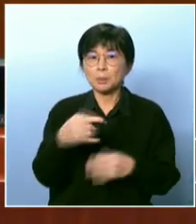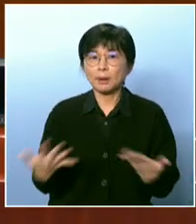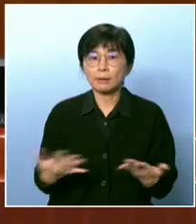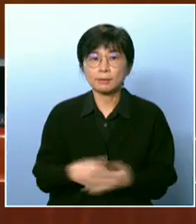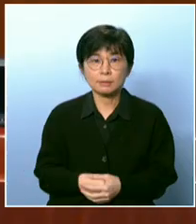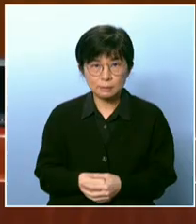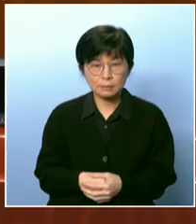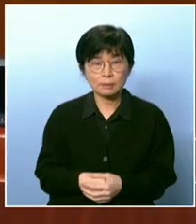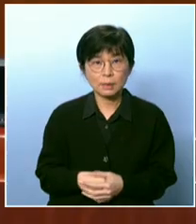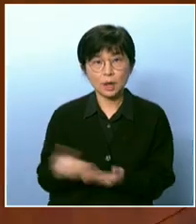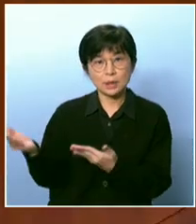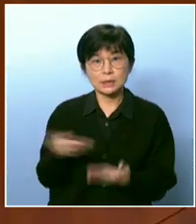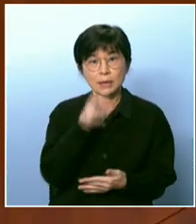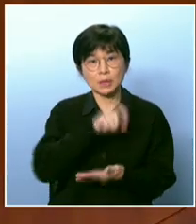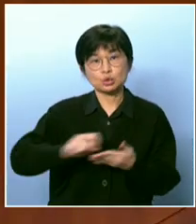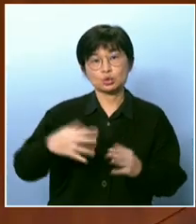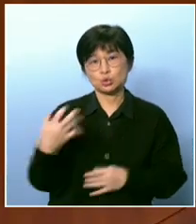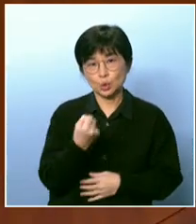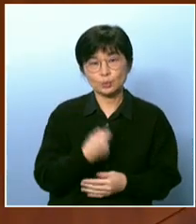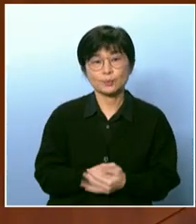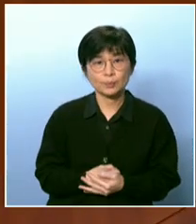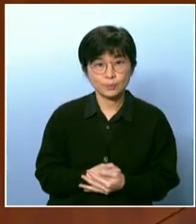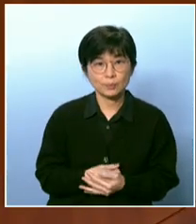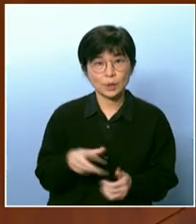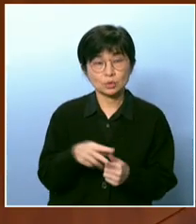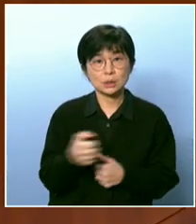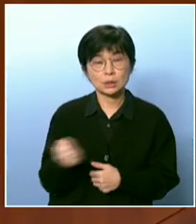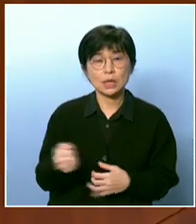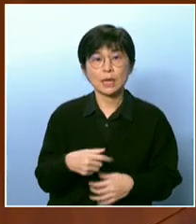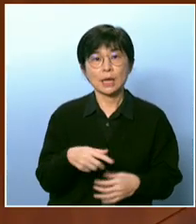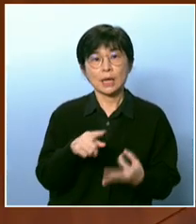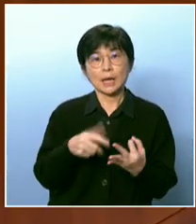question about why you do not regularize the program. Undersecretary.